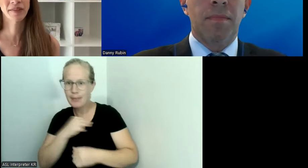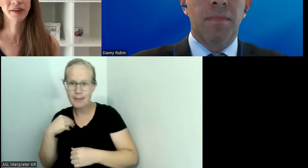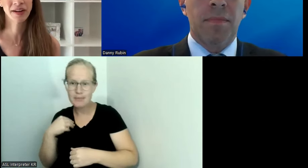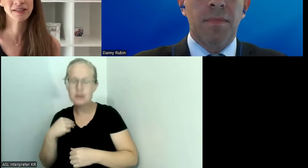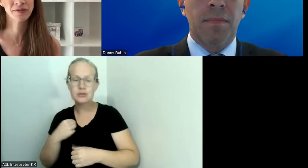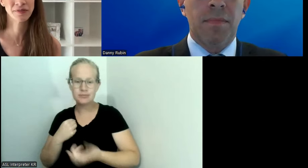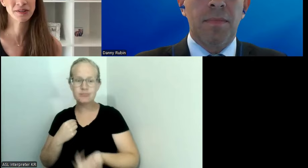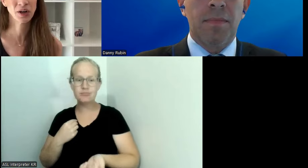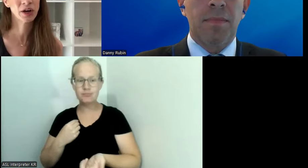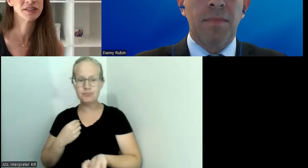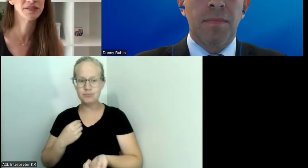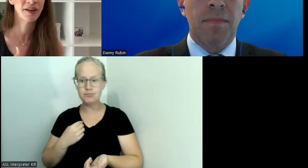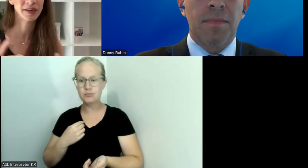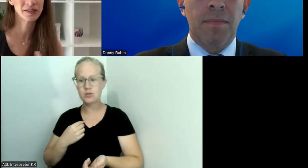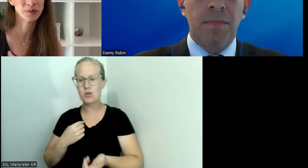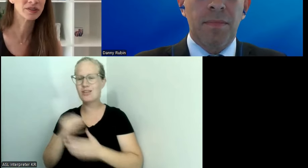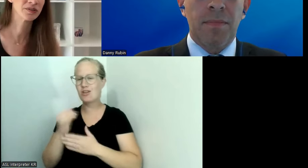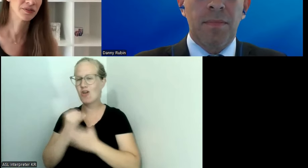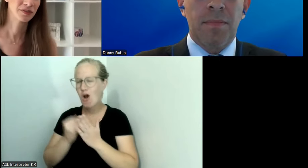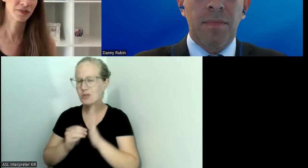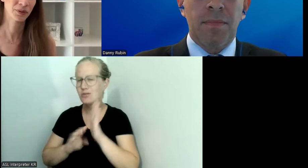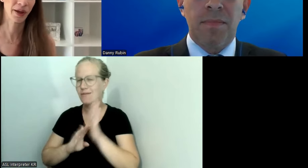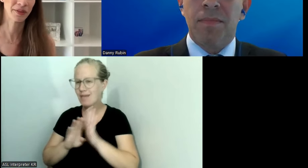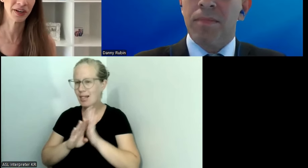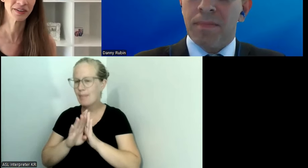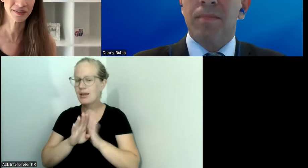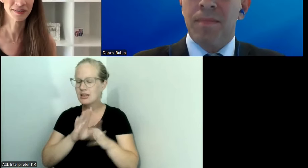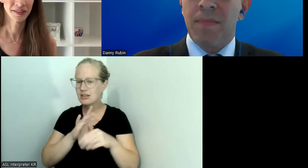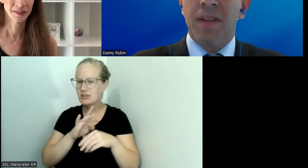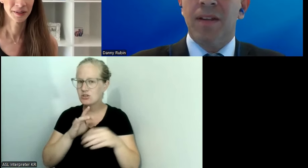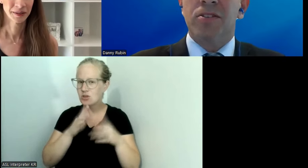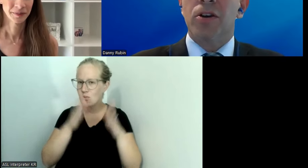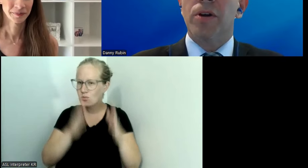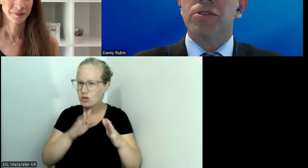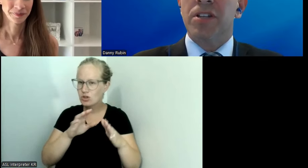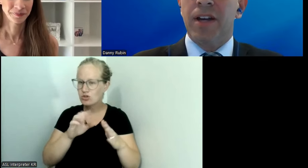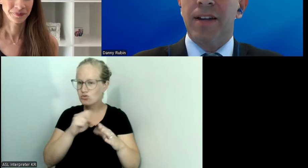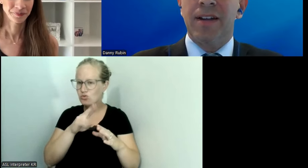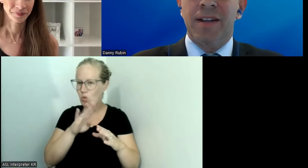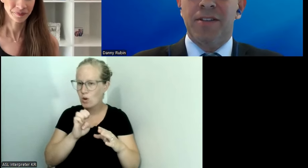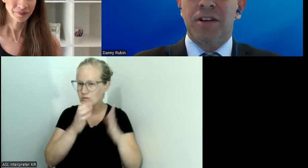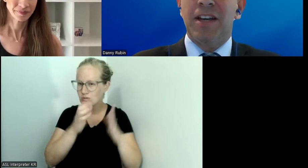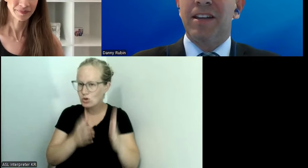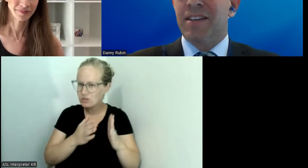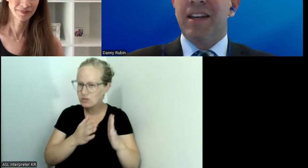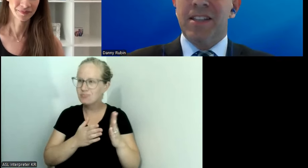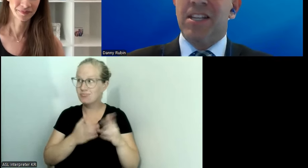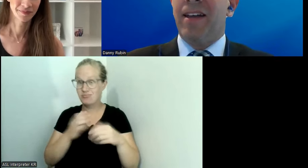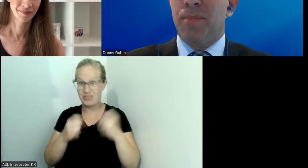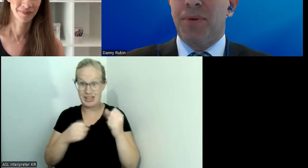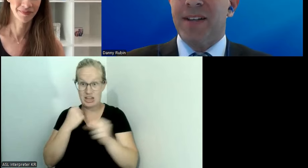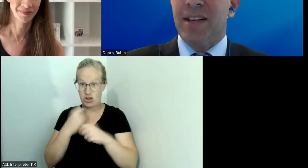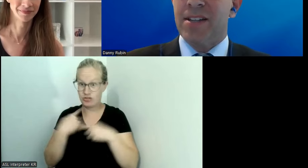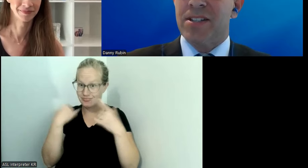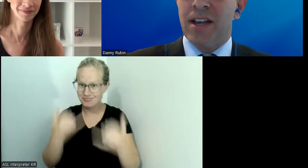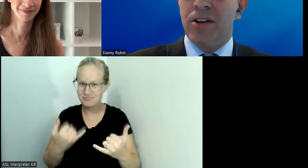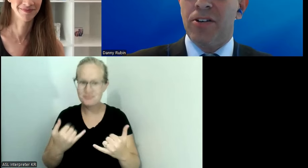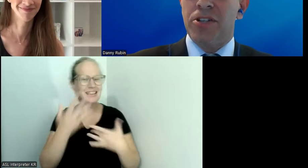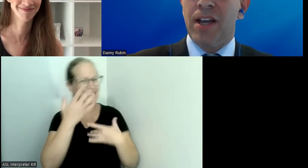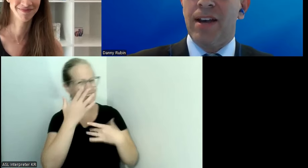so yeah, there it's a, there's an art to developing a source throughout the years. Hmm. So interesting to get inside the